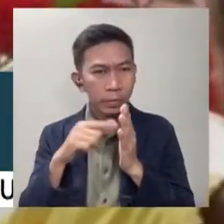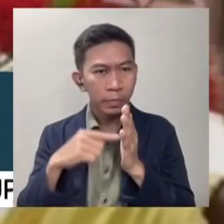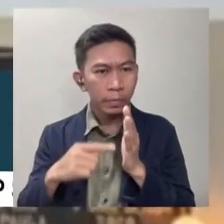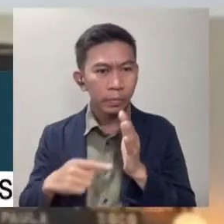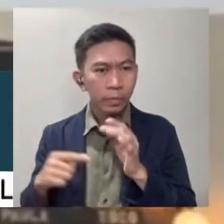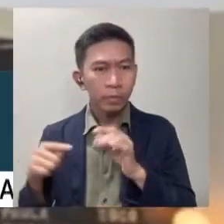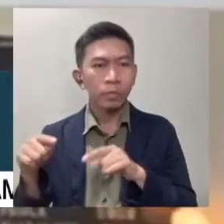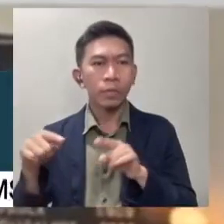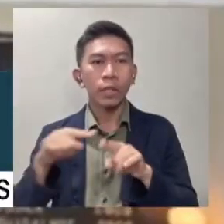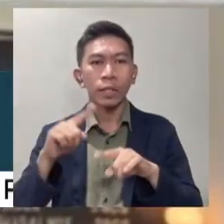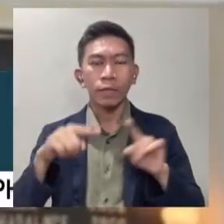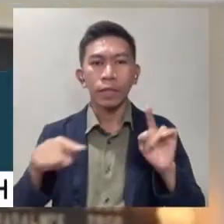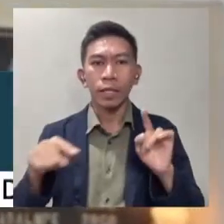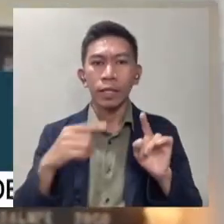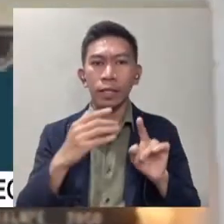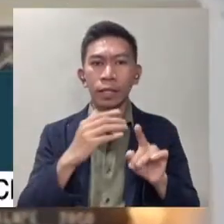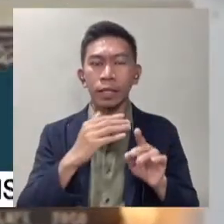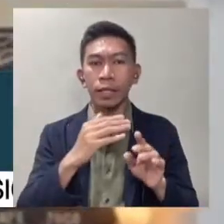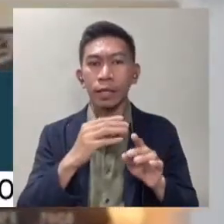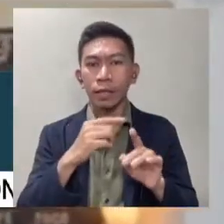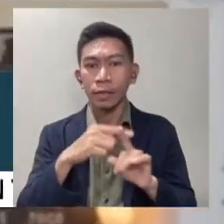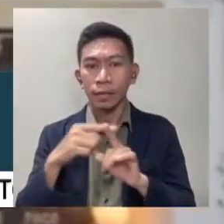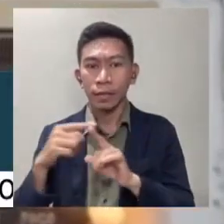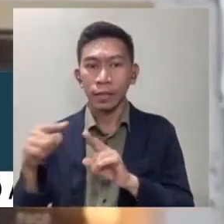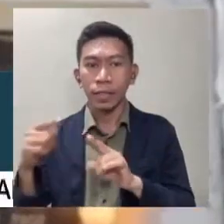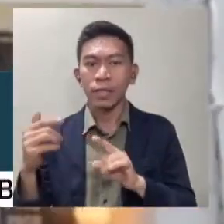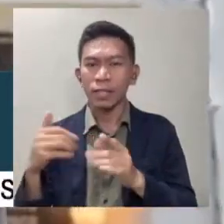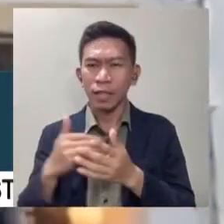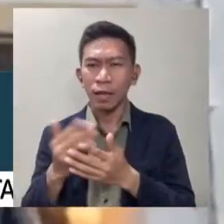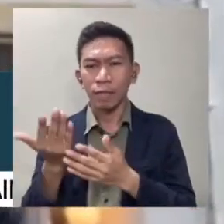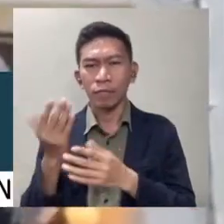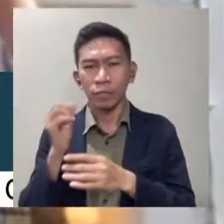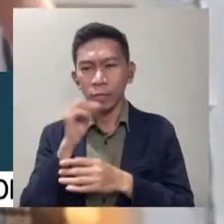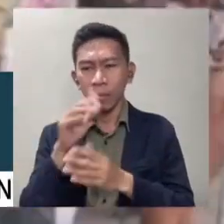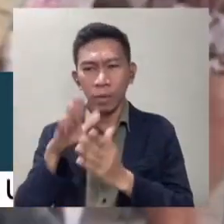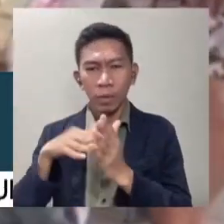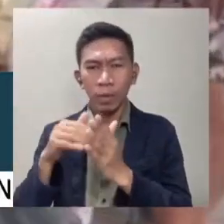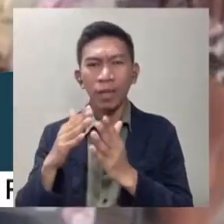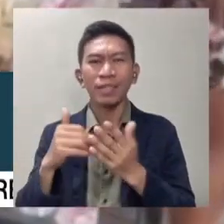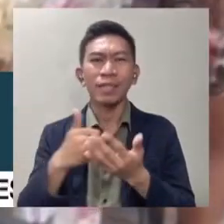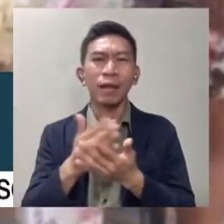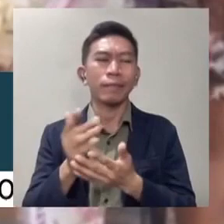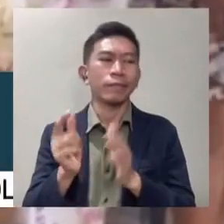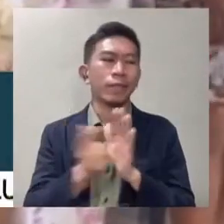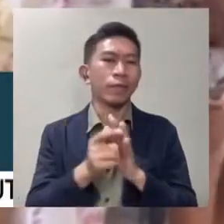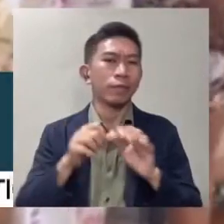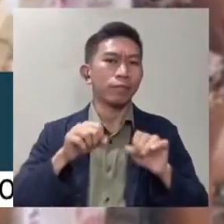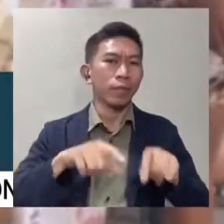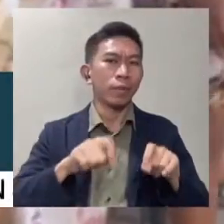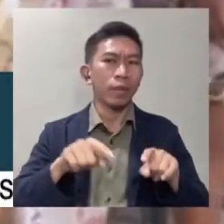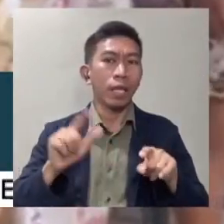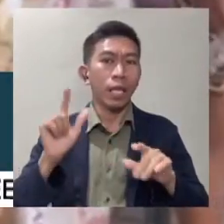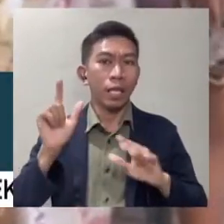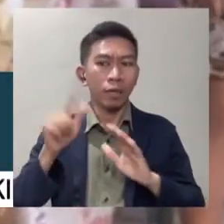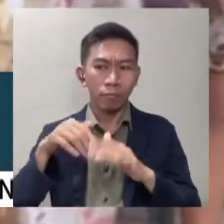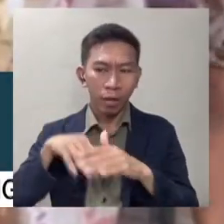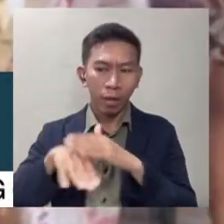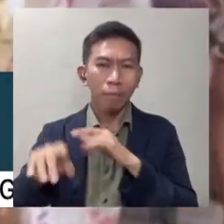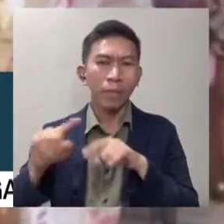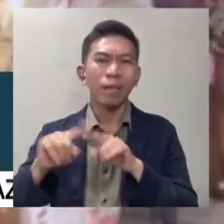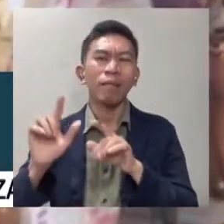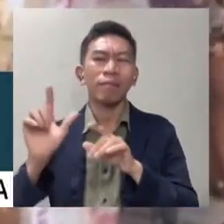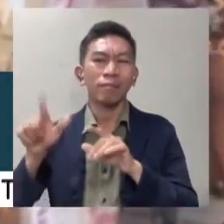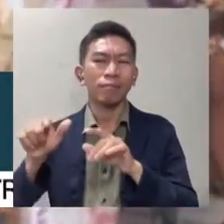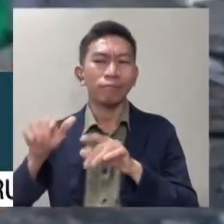cemeteries. Except for a few senior citizens that fainted and illegal vendors that were able to get in but then were escorted out, he says that